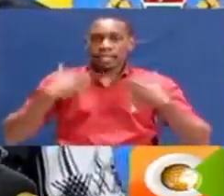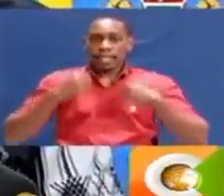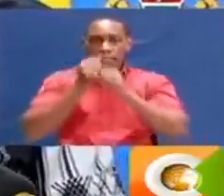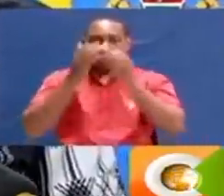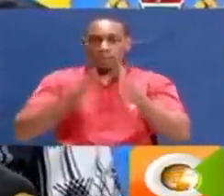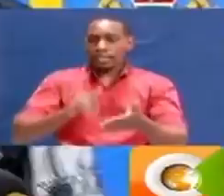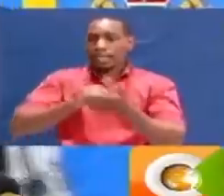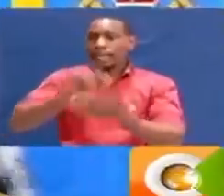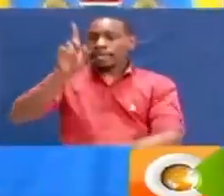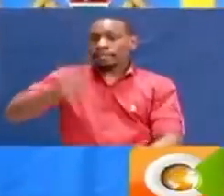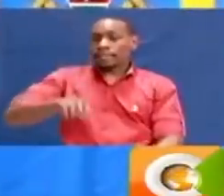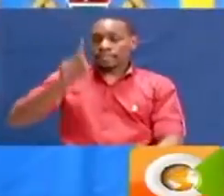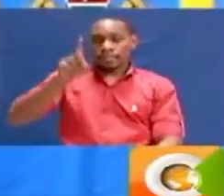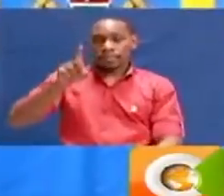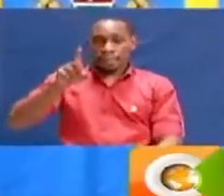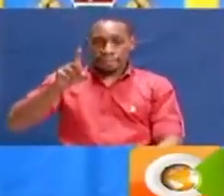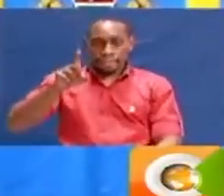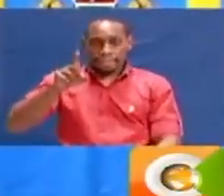workers must be